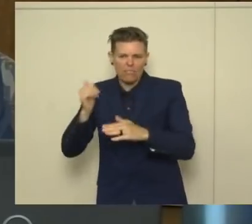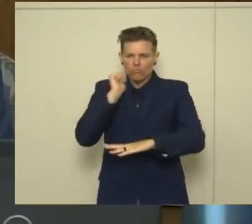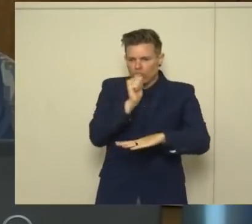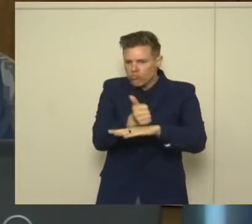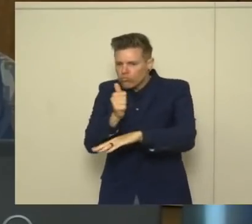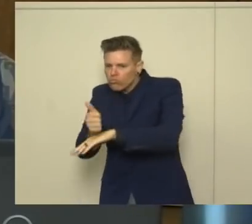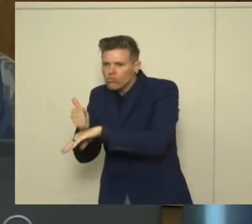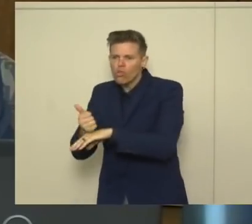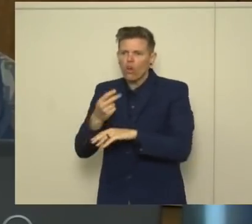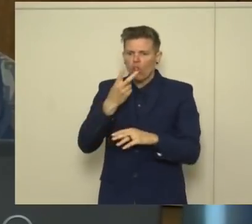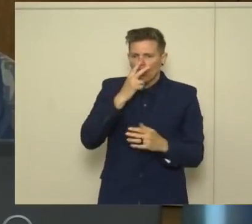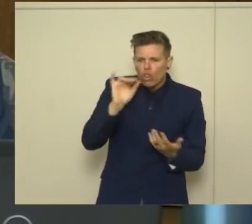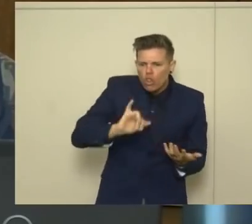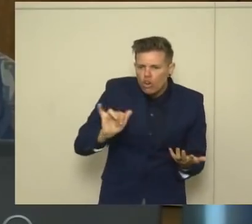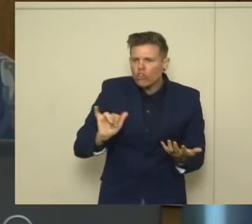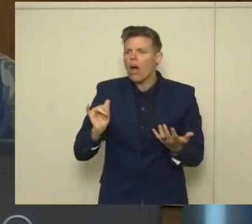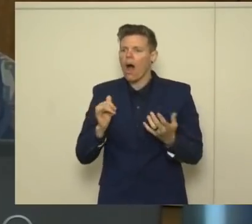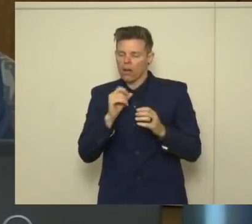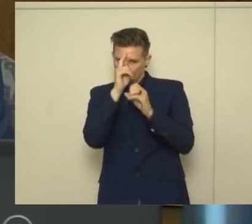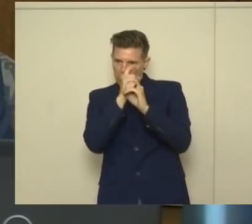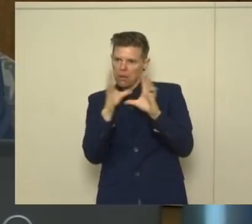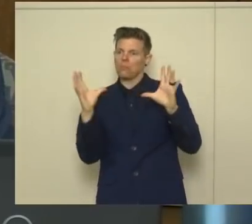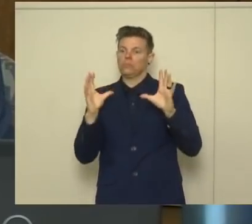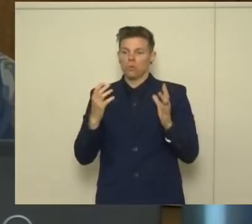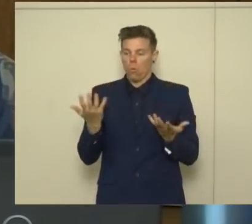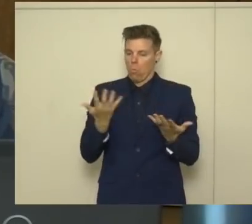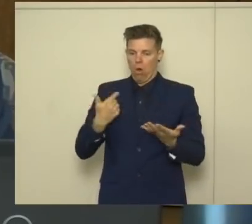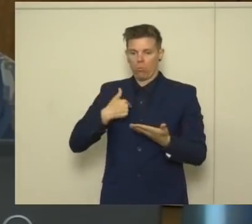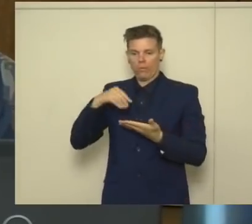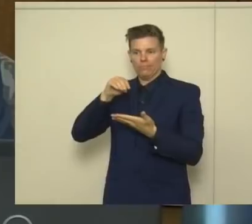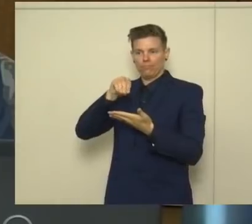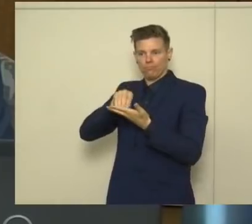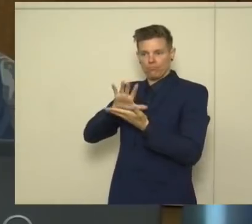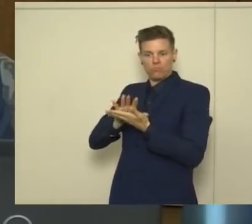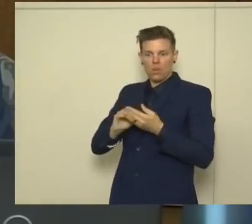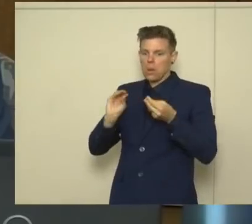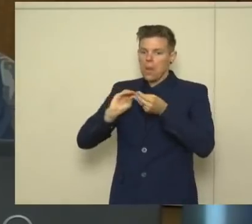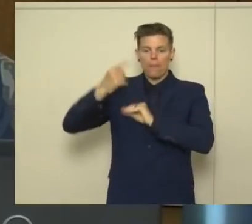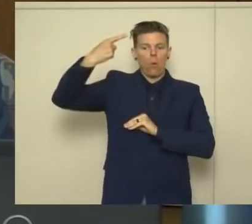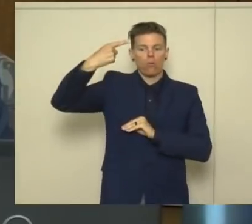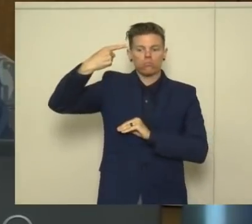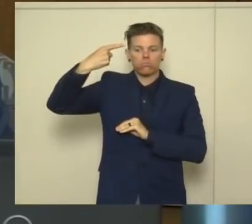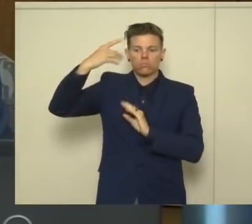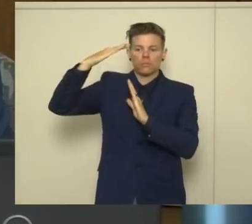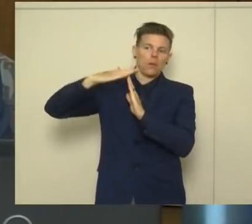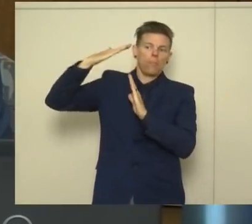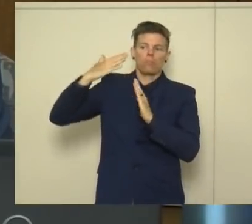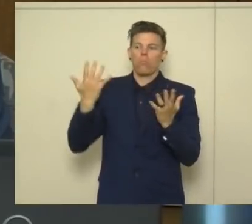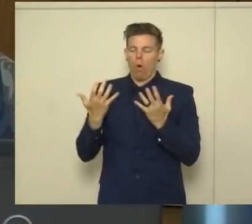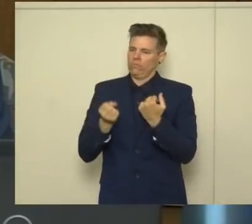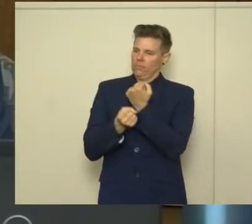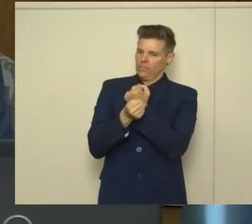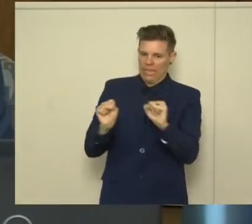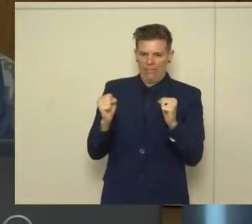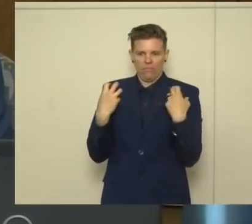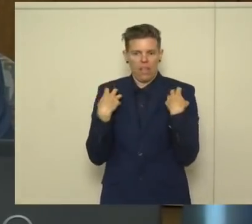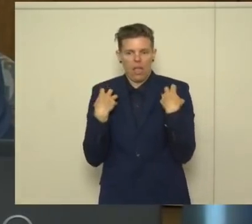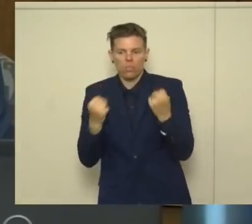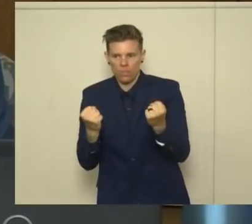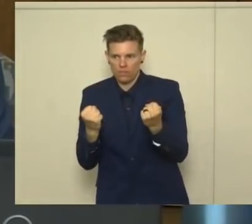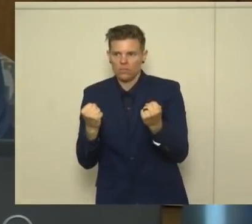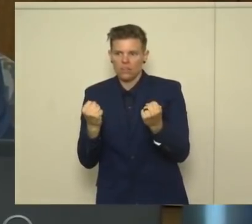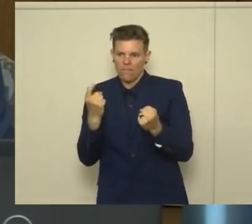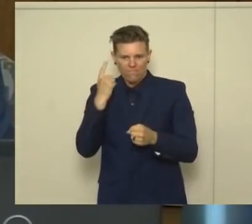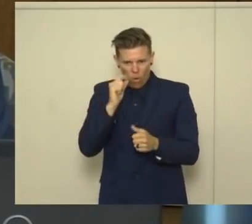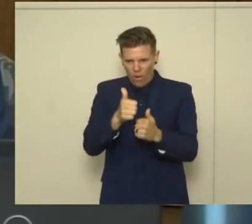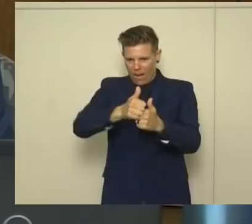we've put as first and foremost in our guidance is that we have to be able to ensure the health and safety of every single student and every single